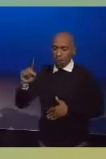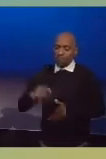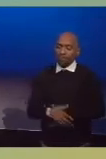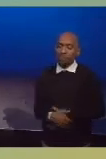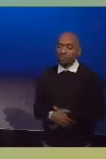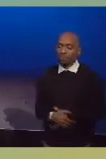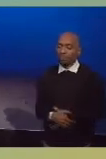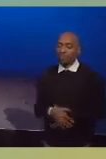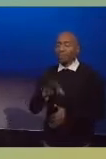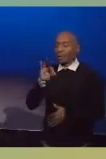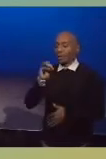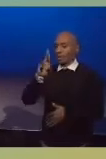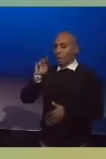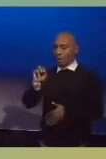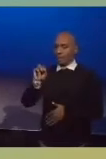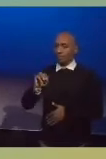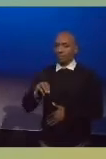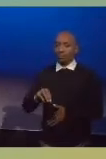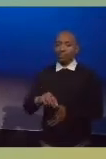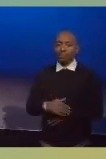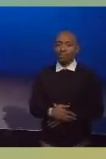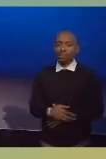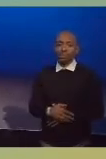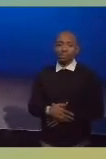Now, since its inception,